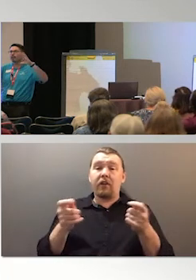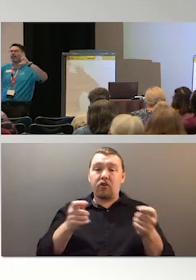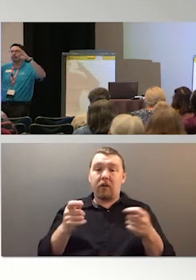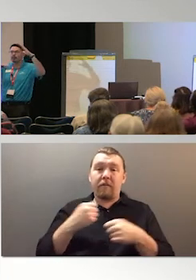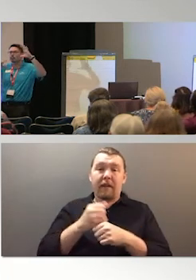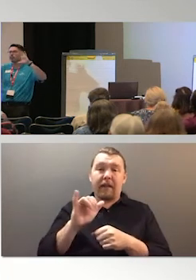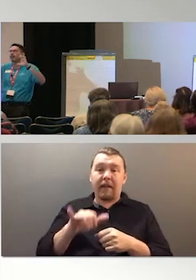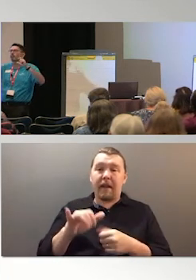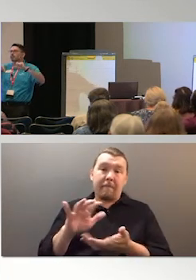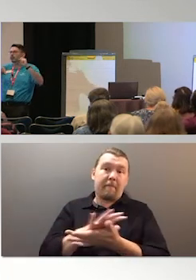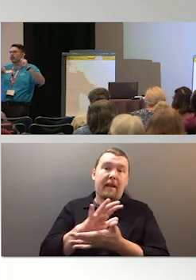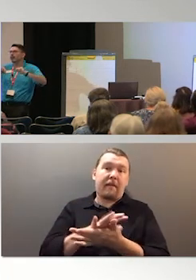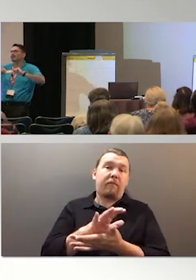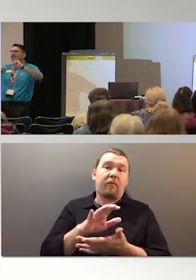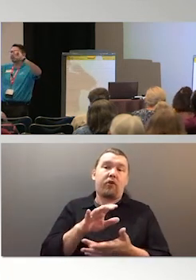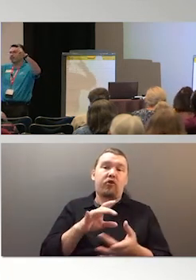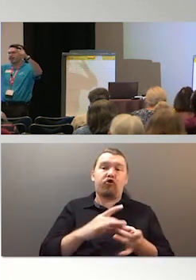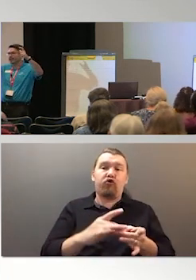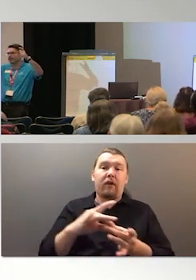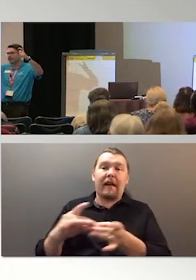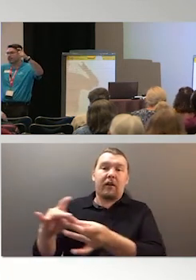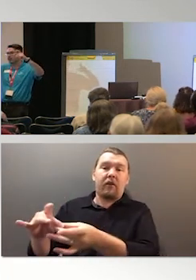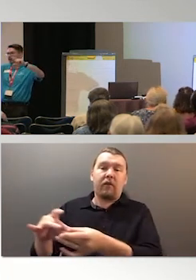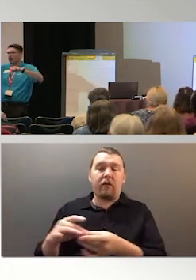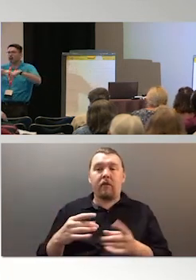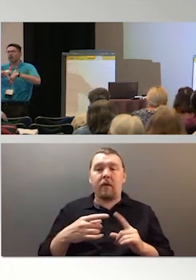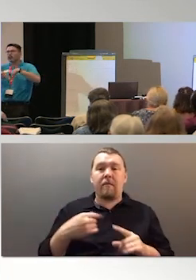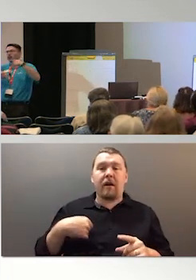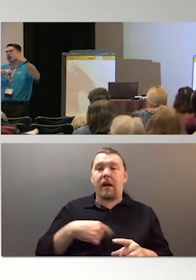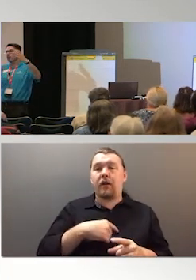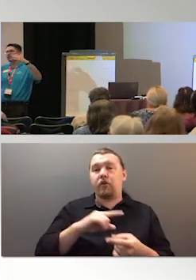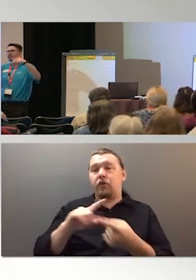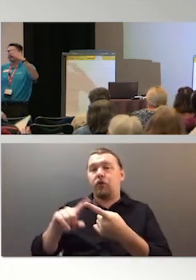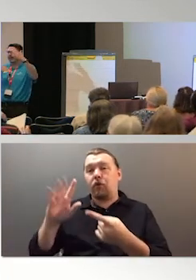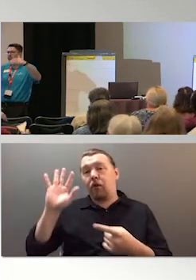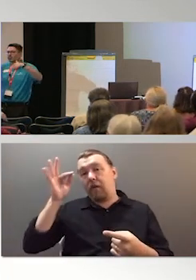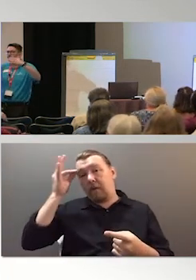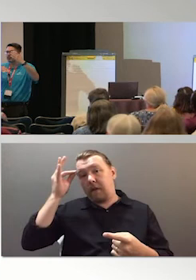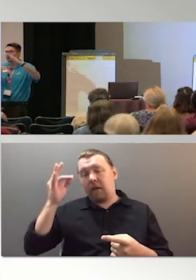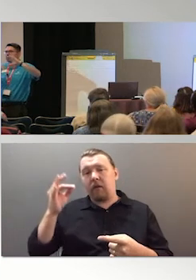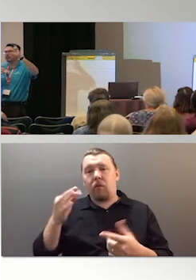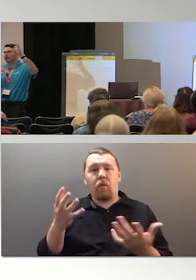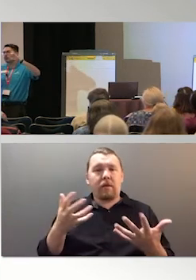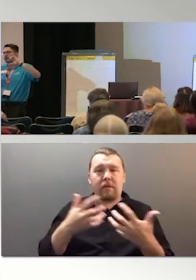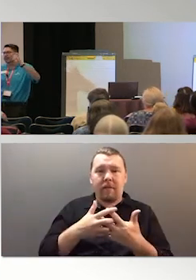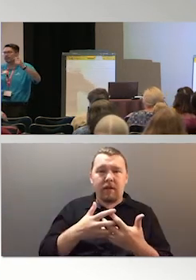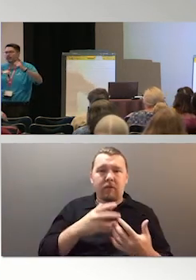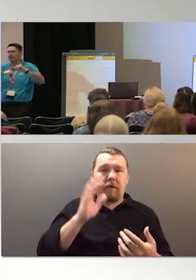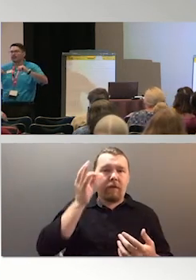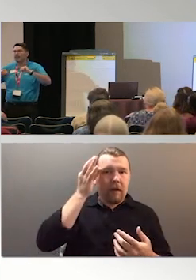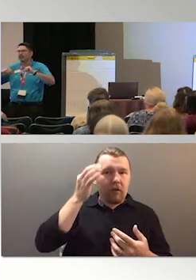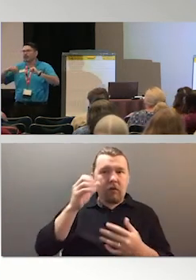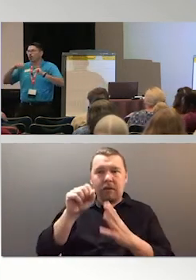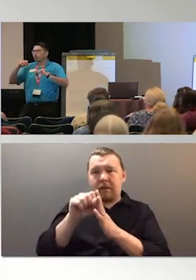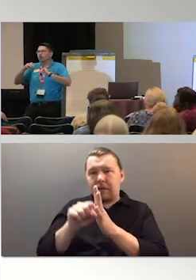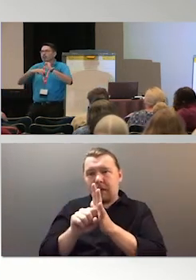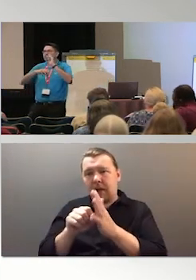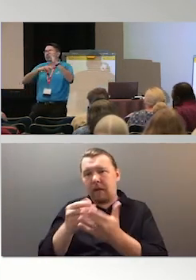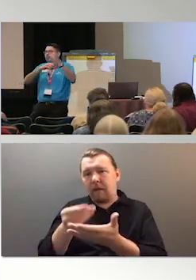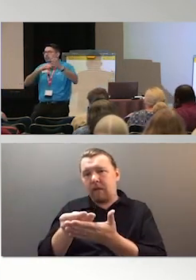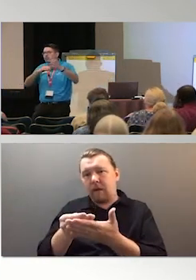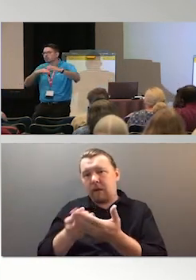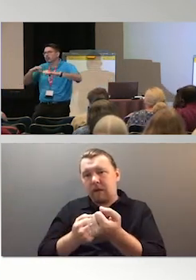that paper trail between us and the feds on, what's the match going to be between federal and state funding,